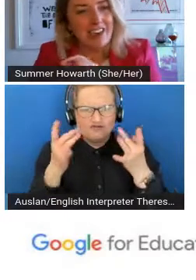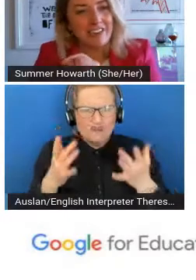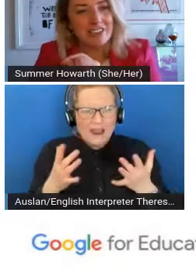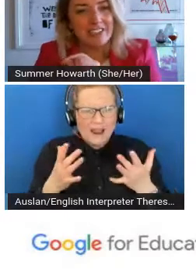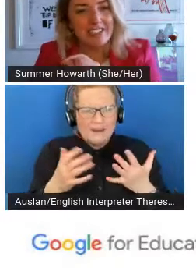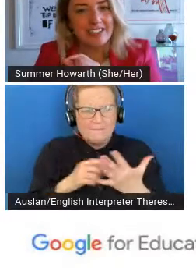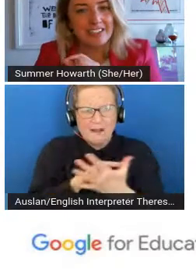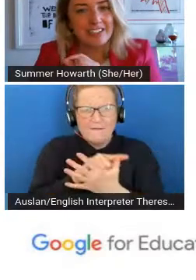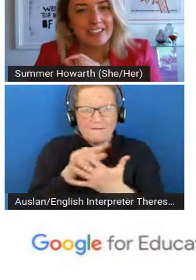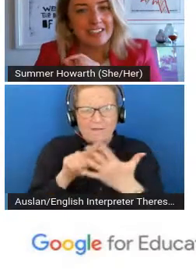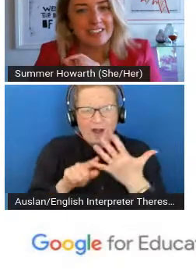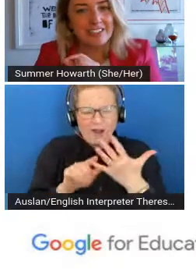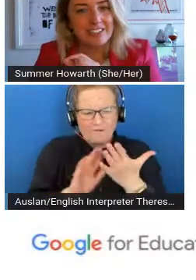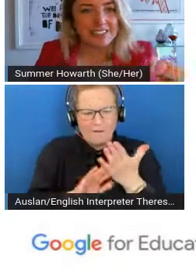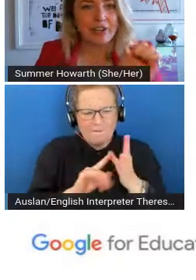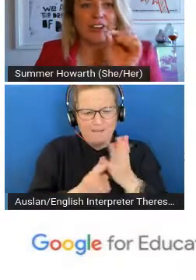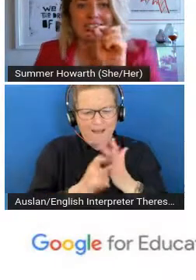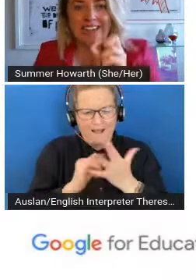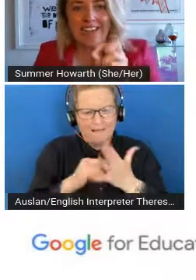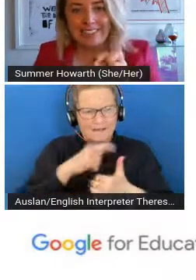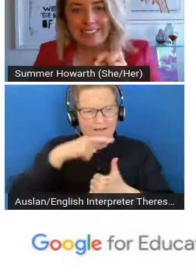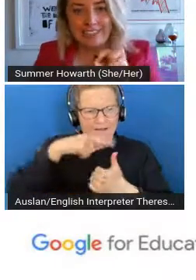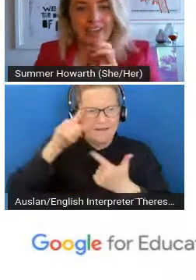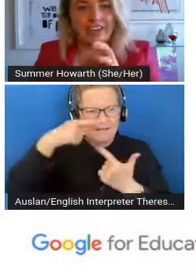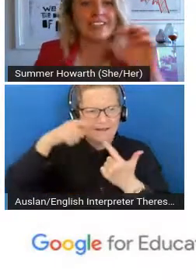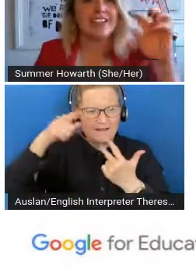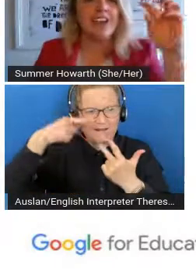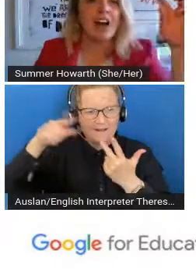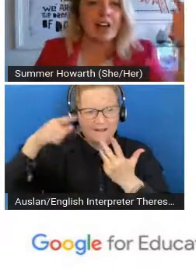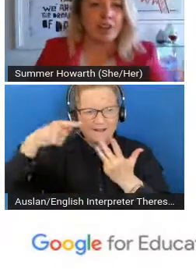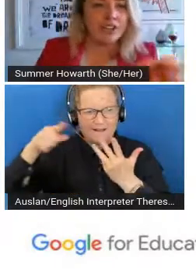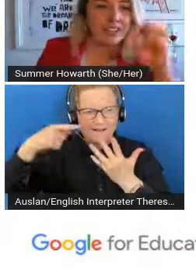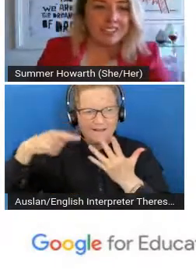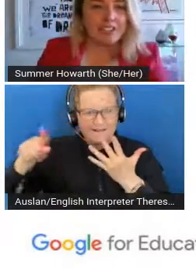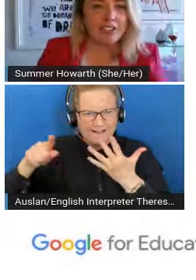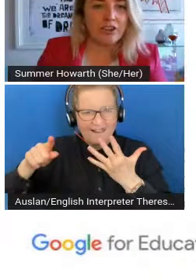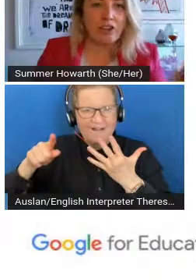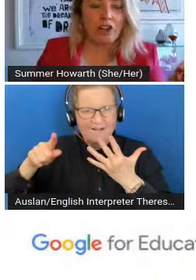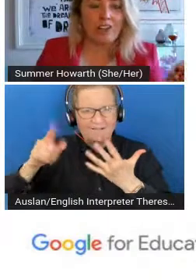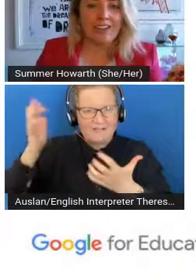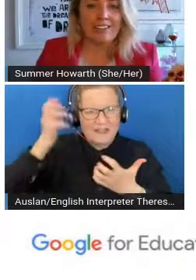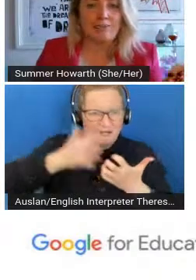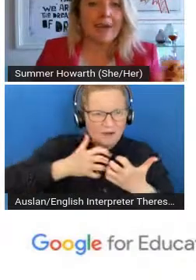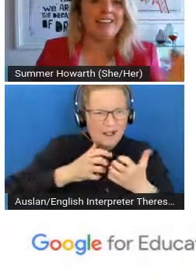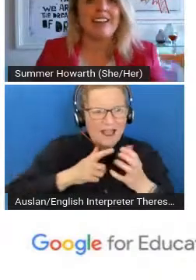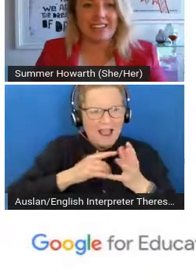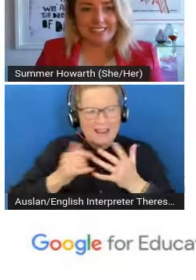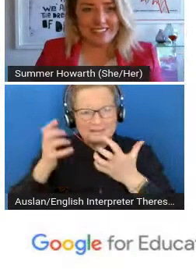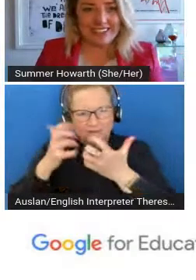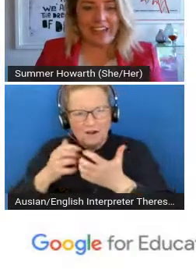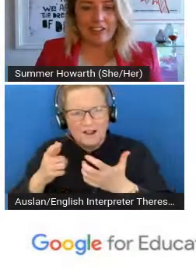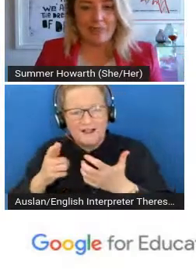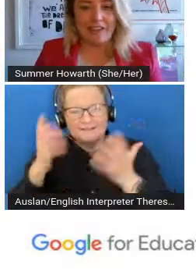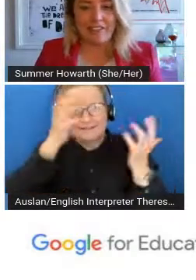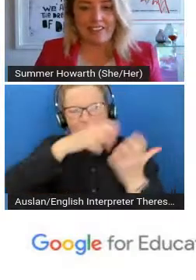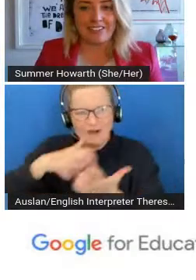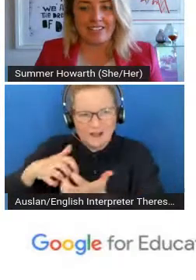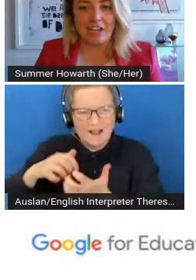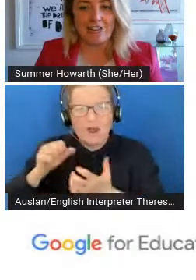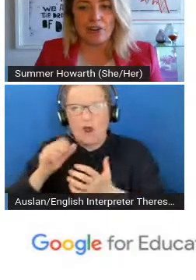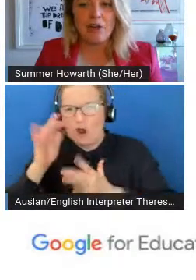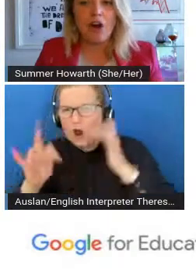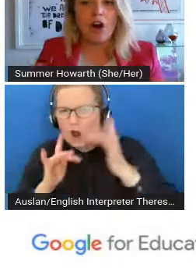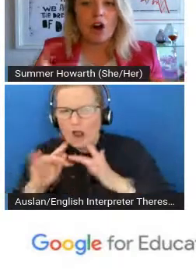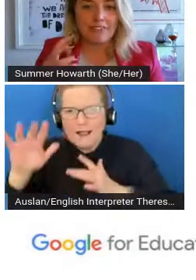of the characteristics that I've got: synchronous, asynchronous. I've got this, online space, and I can see how this manifests